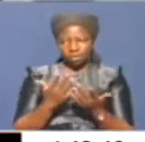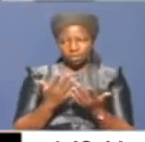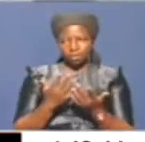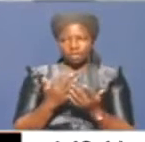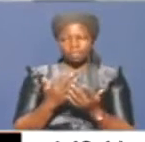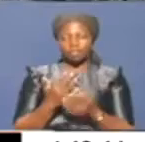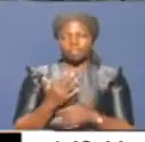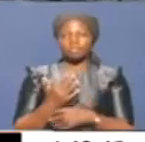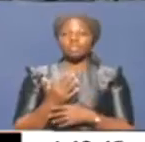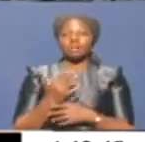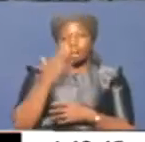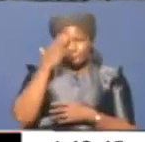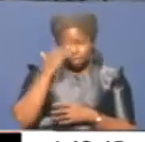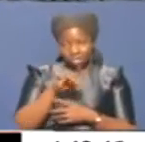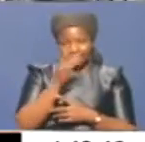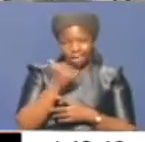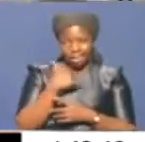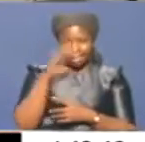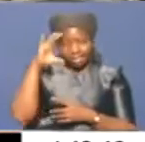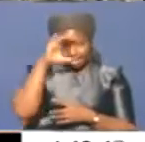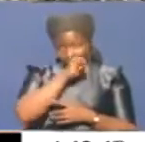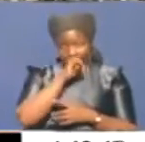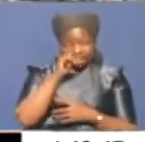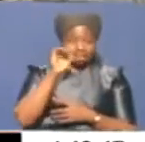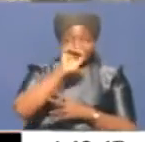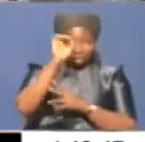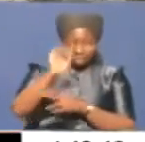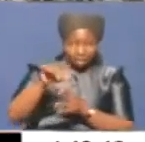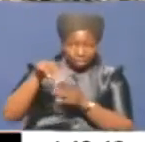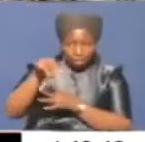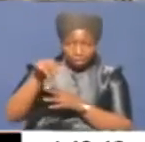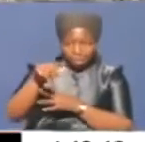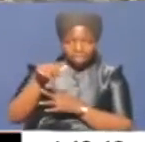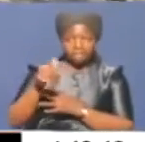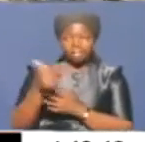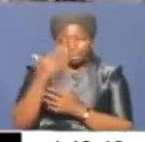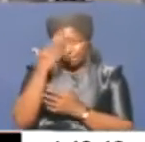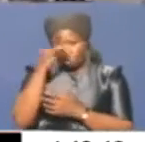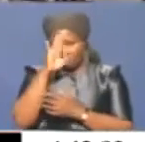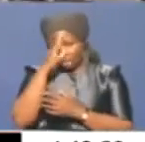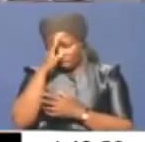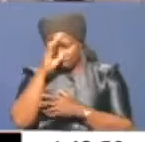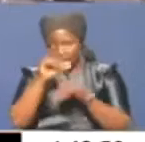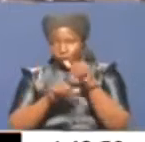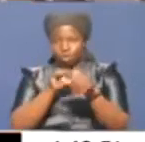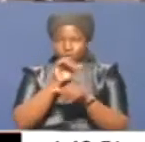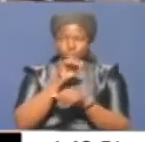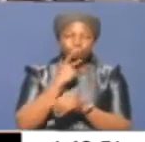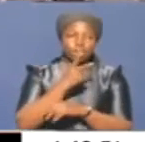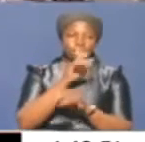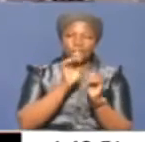Ratings, because it had missed interest payments and due to uncertainty over a